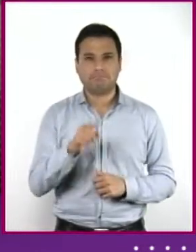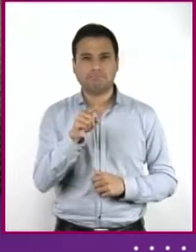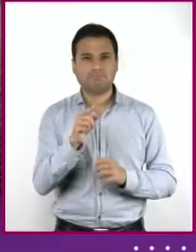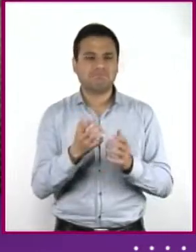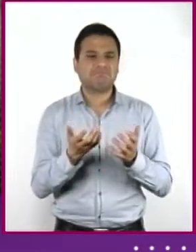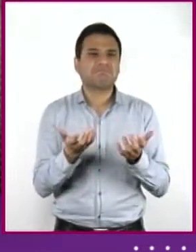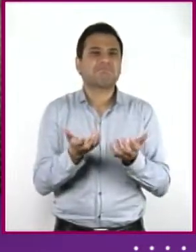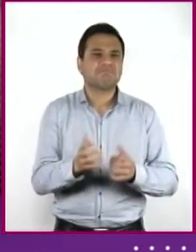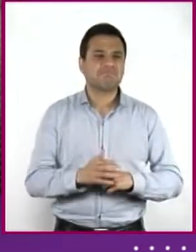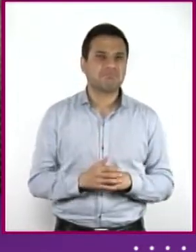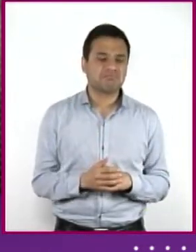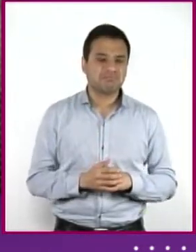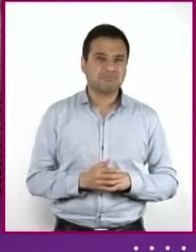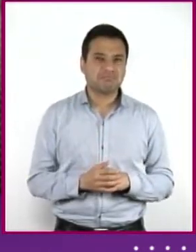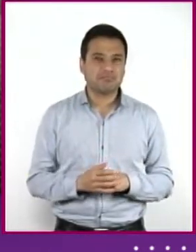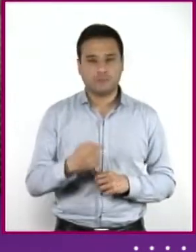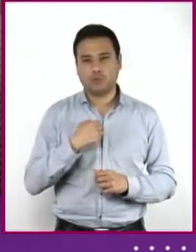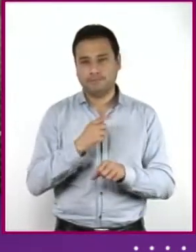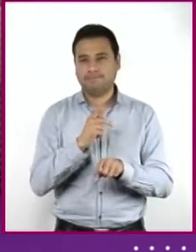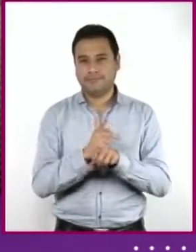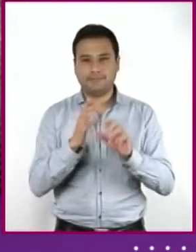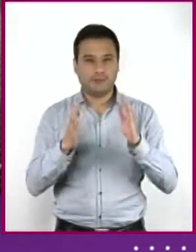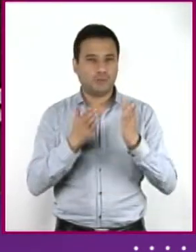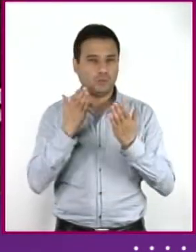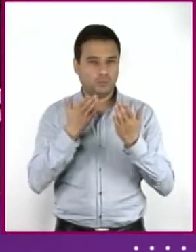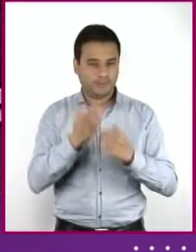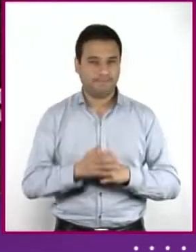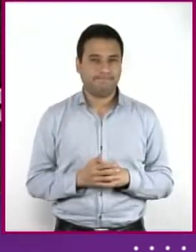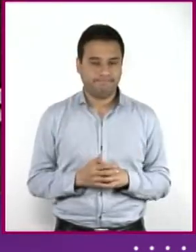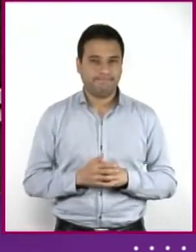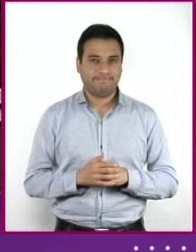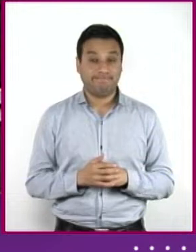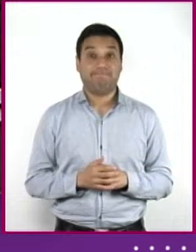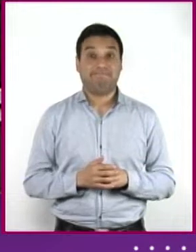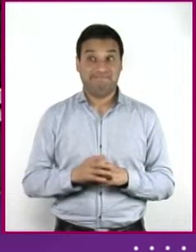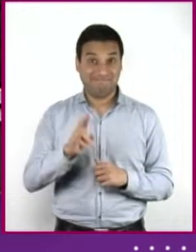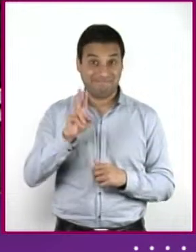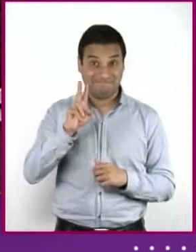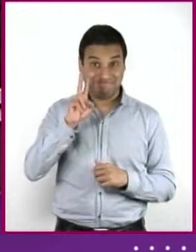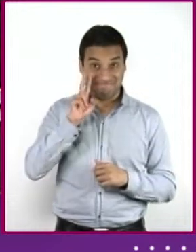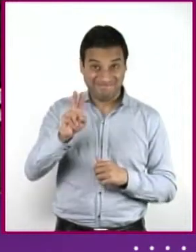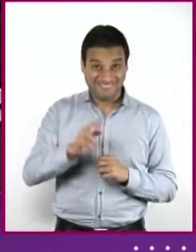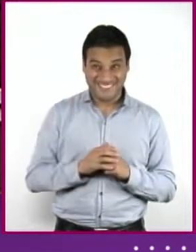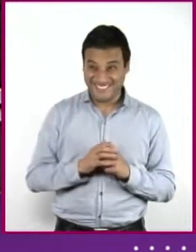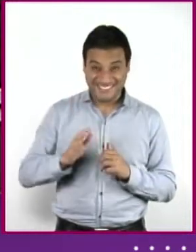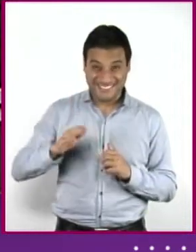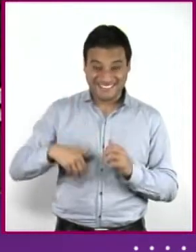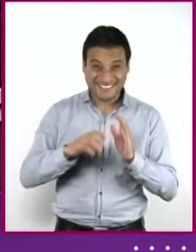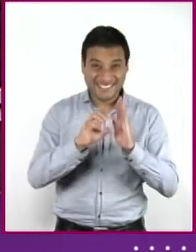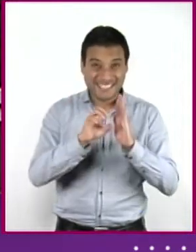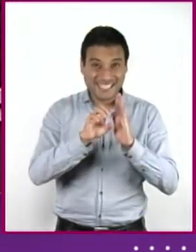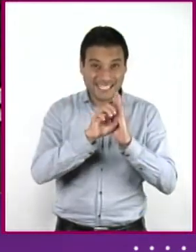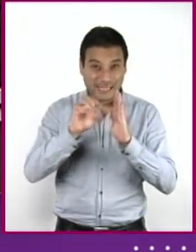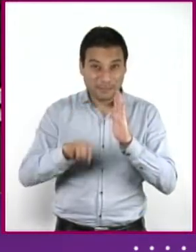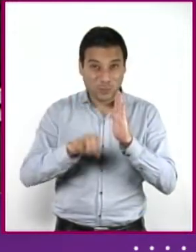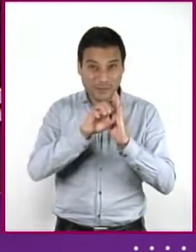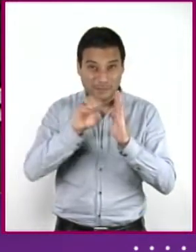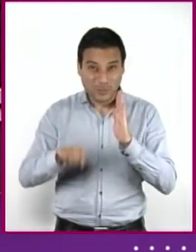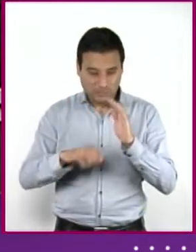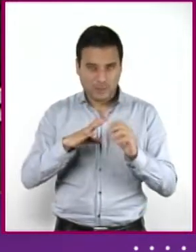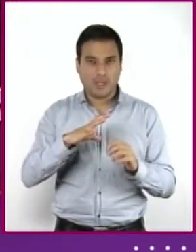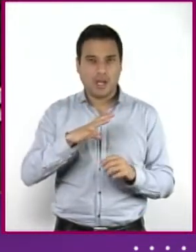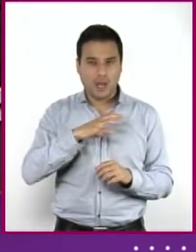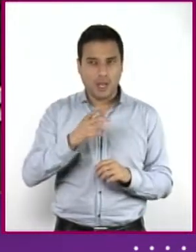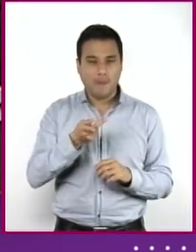do? I'm a high school student. ¿Observaron que en los ejemplos anteriores se hicieron varias